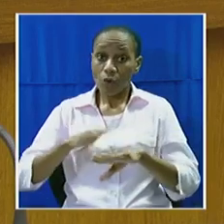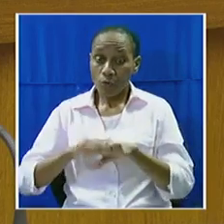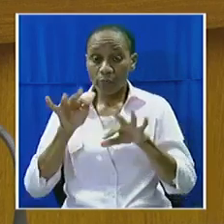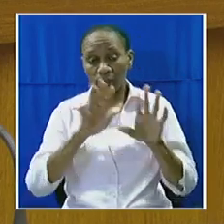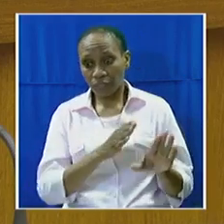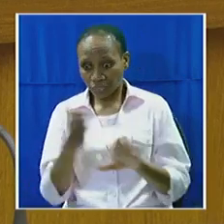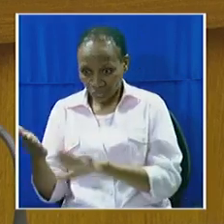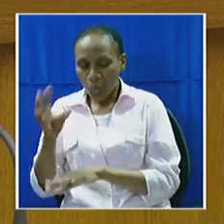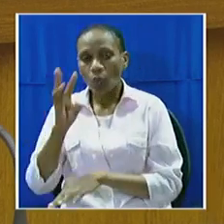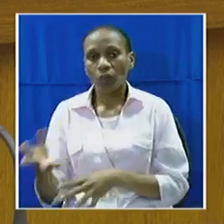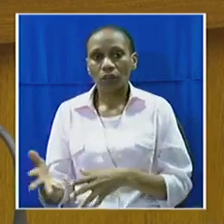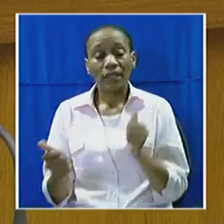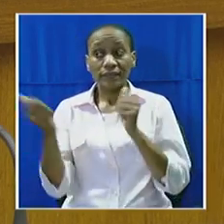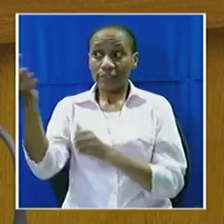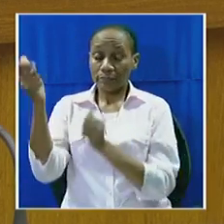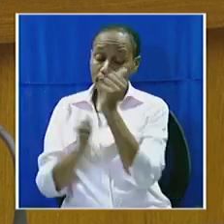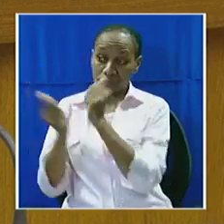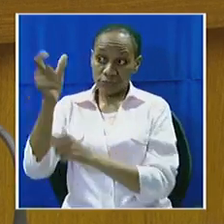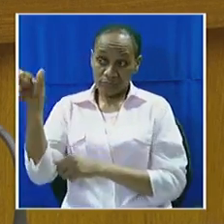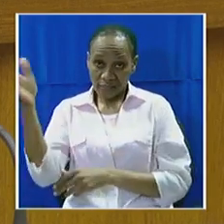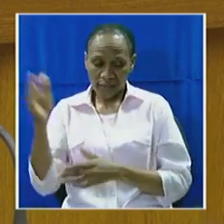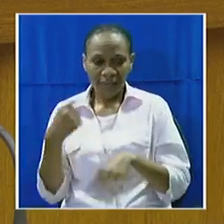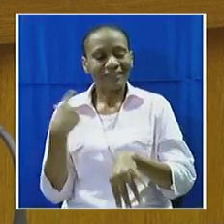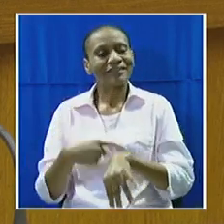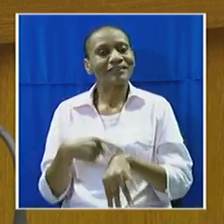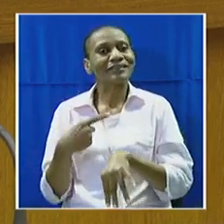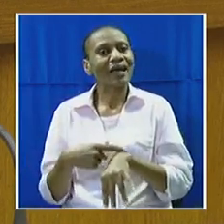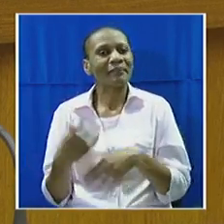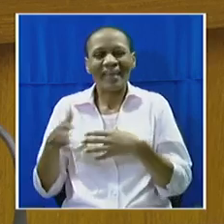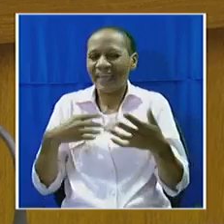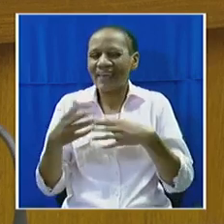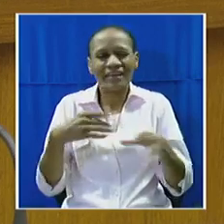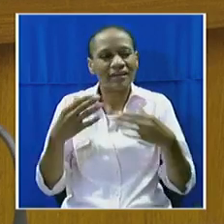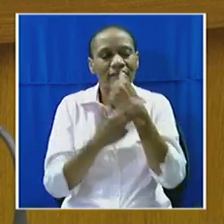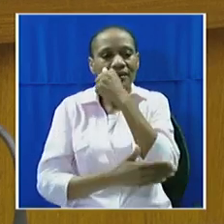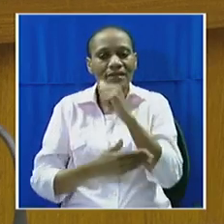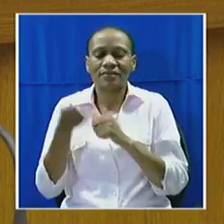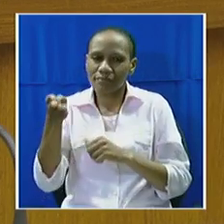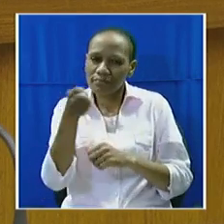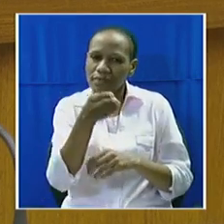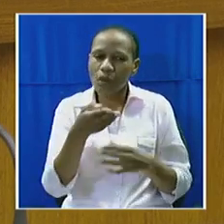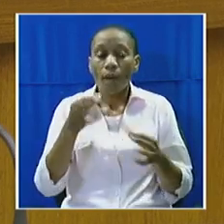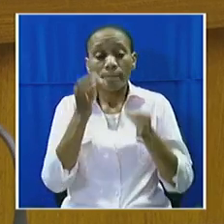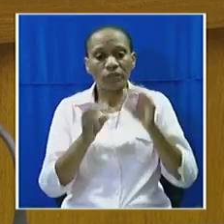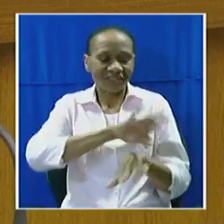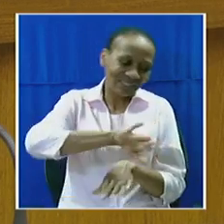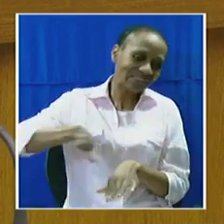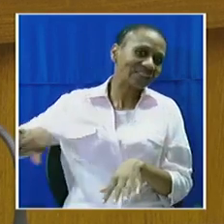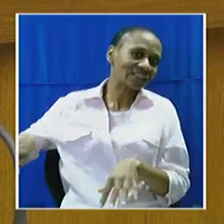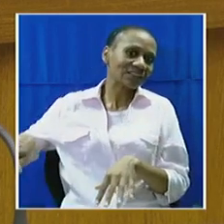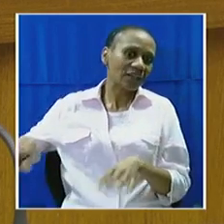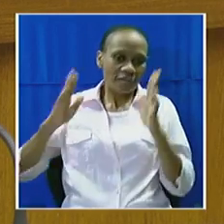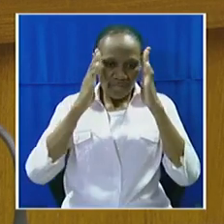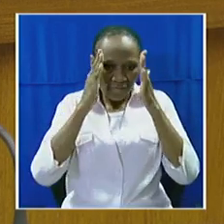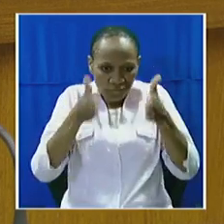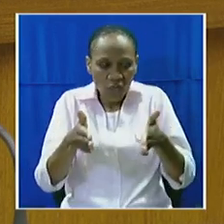lives. Deputy Speaker, there comes a time in any country where we have to set aside politics for the benefit of